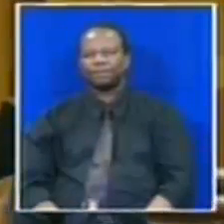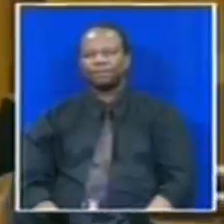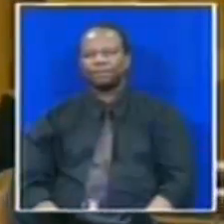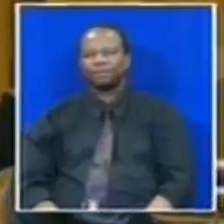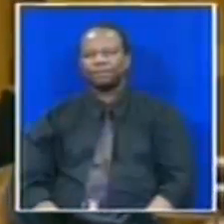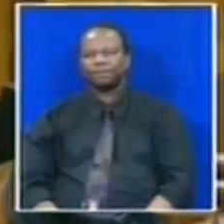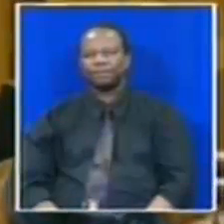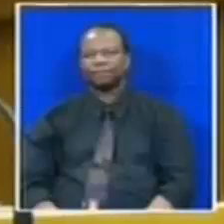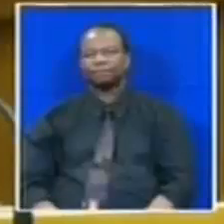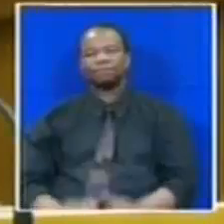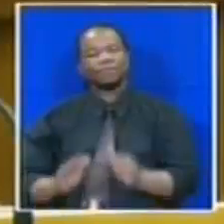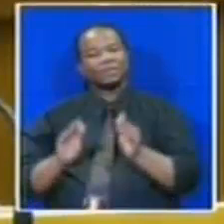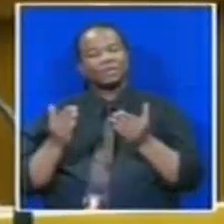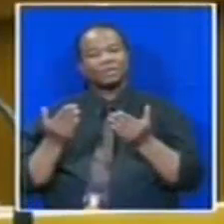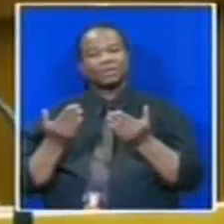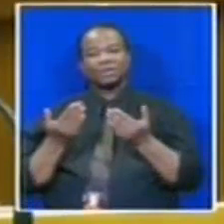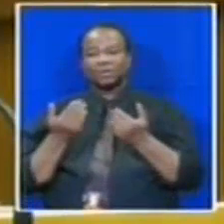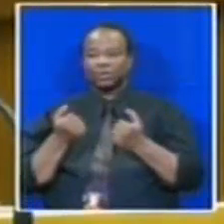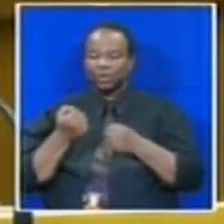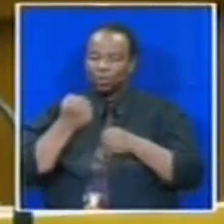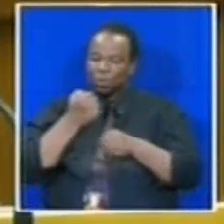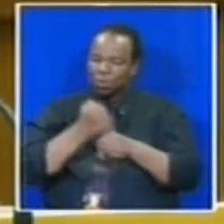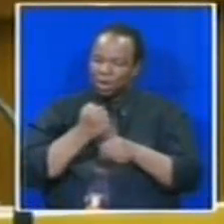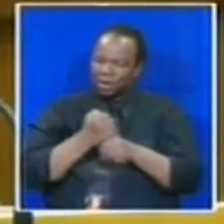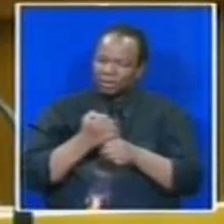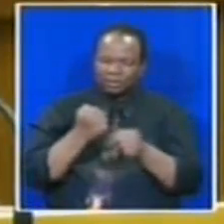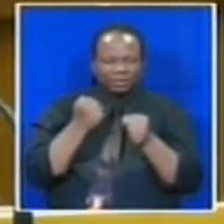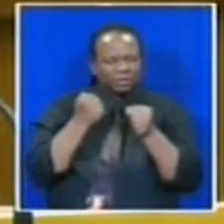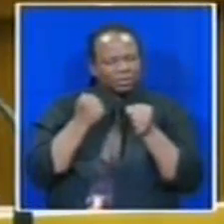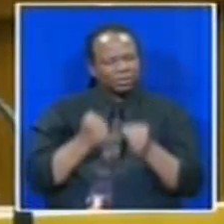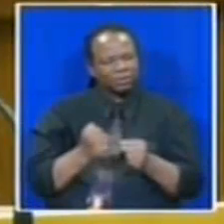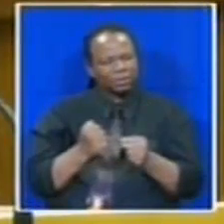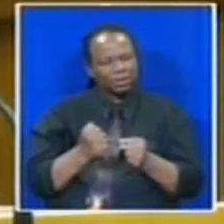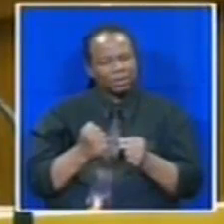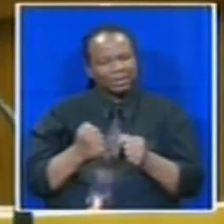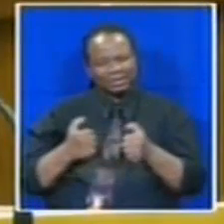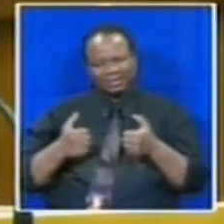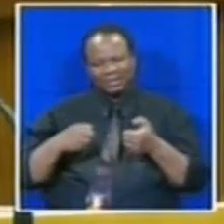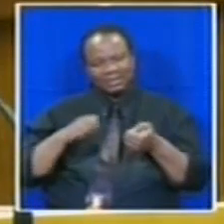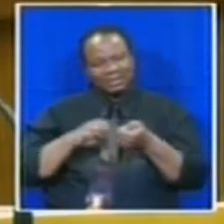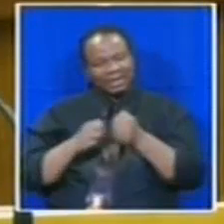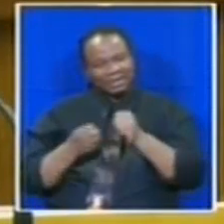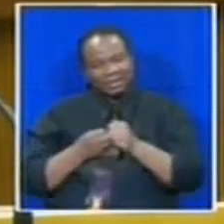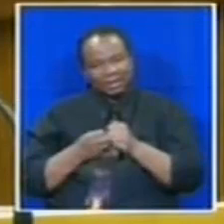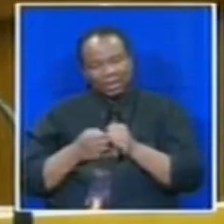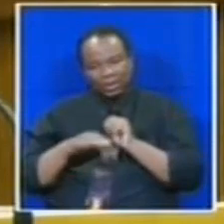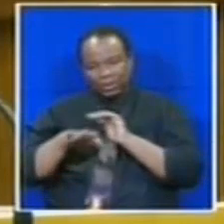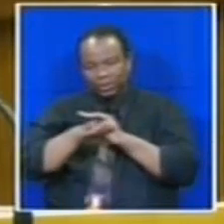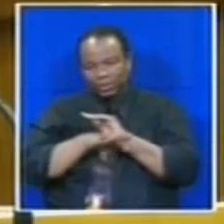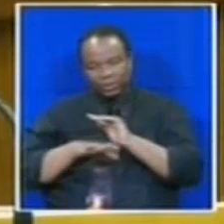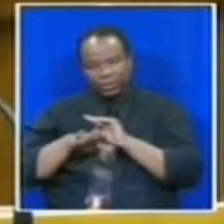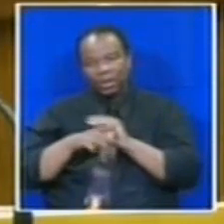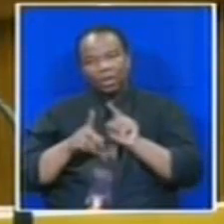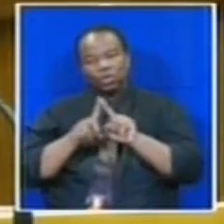We've worked under very difficult, arduous, challenging conditions to deliver, I believe, a